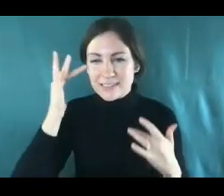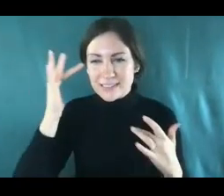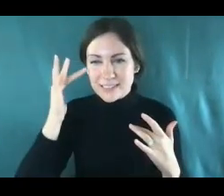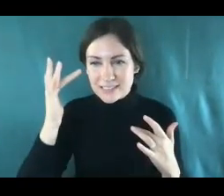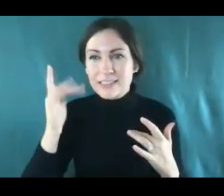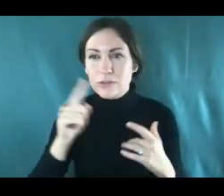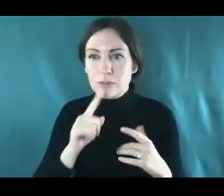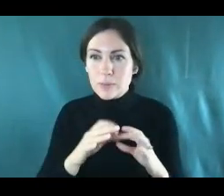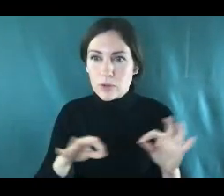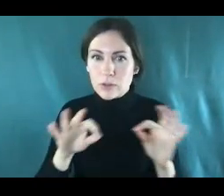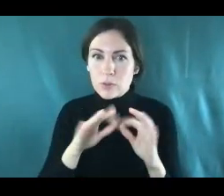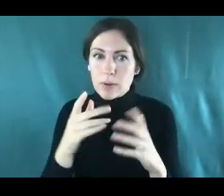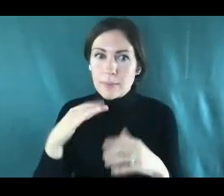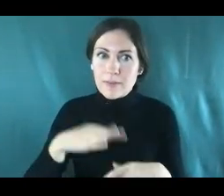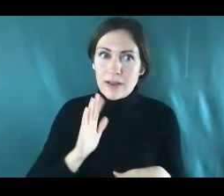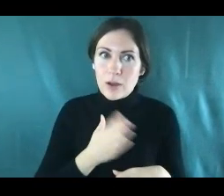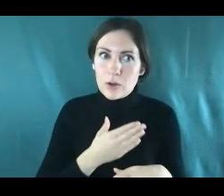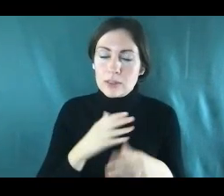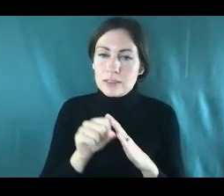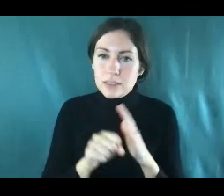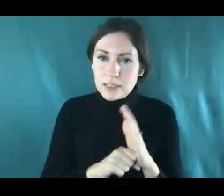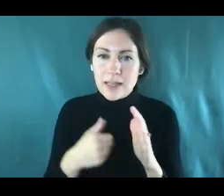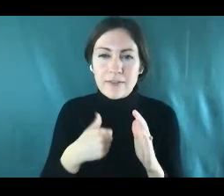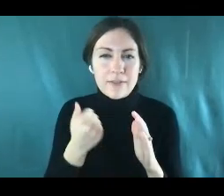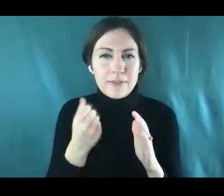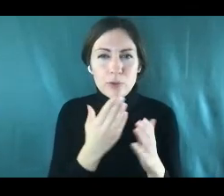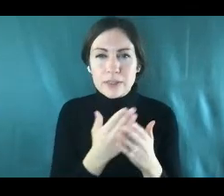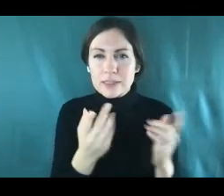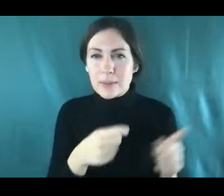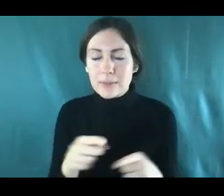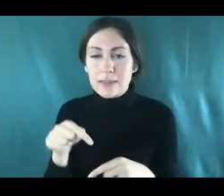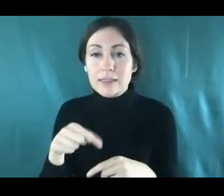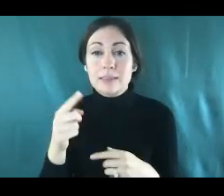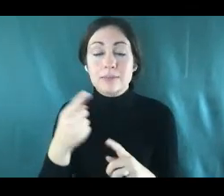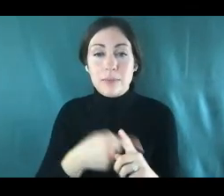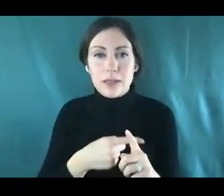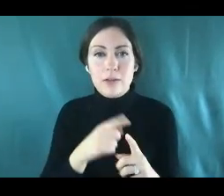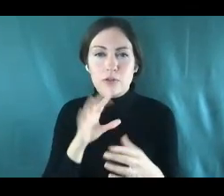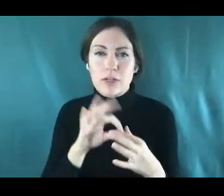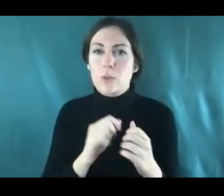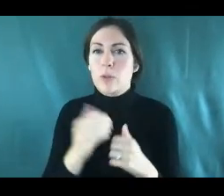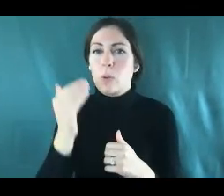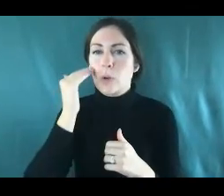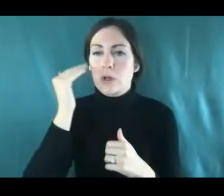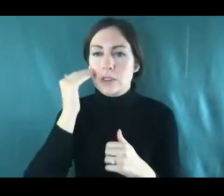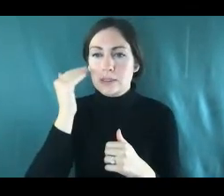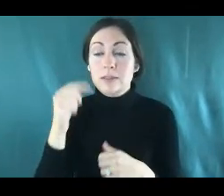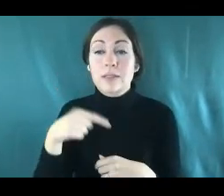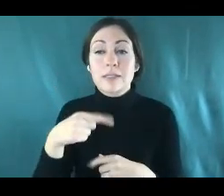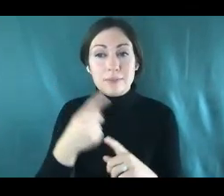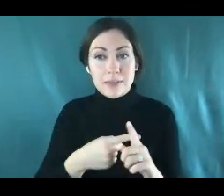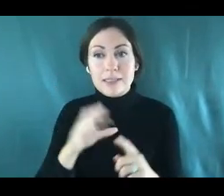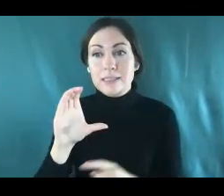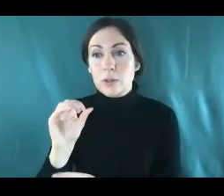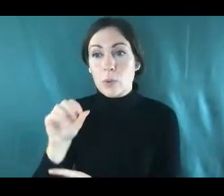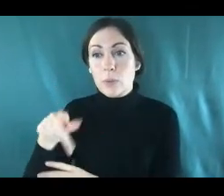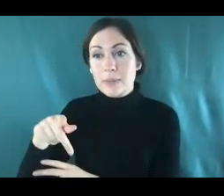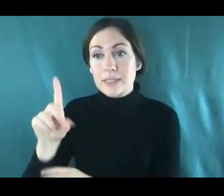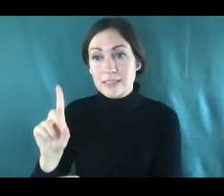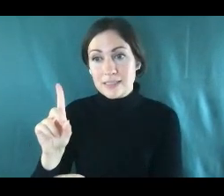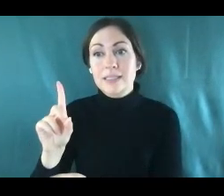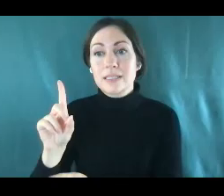public health of our state. There's a few different occurrences this month in terms of awareness as well. So this month is also COPD Awareness